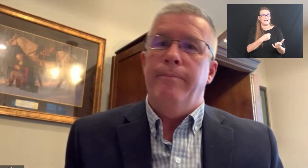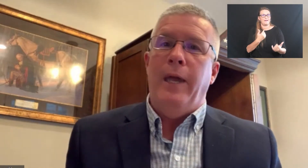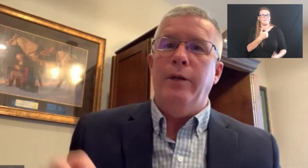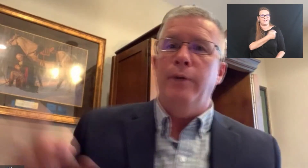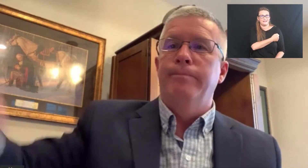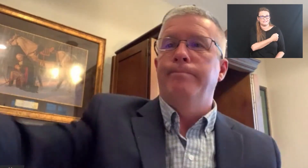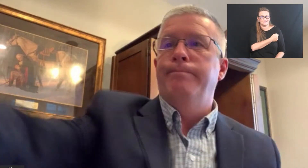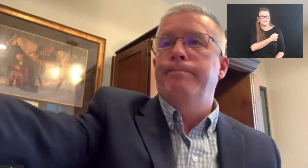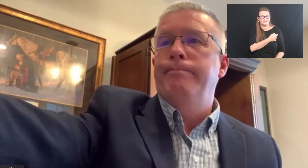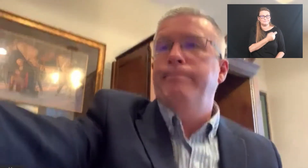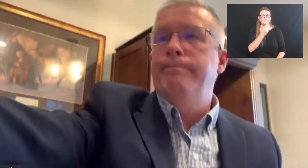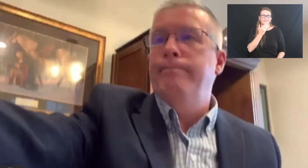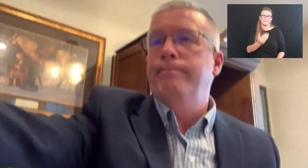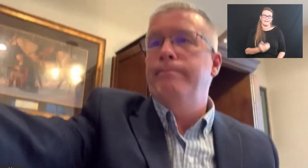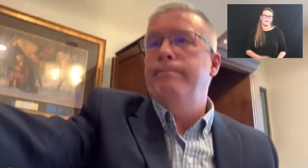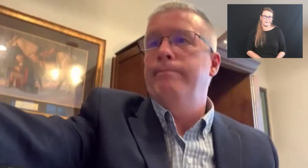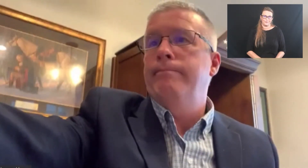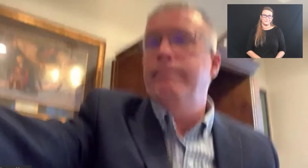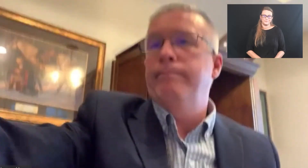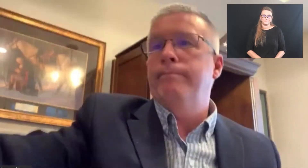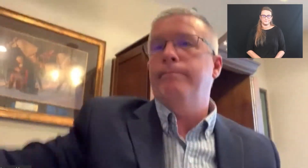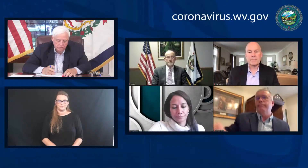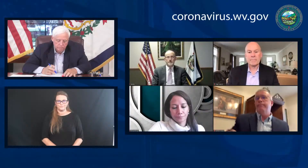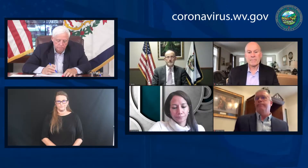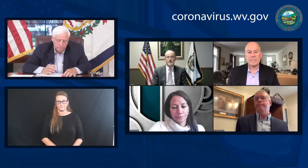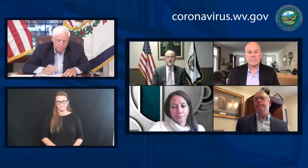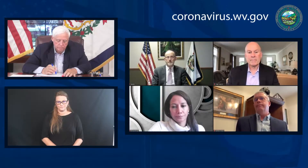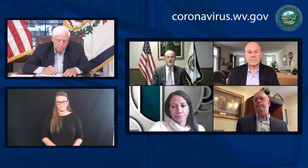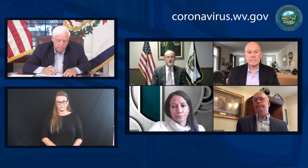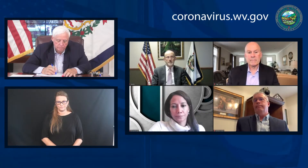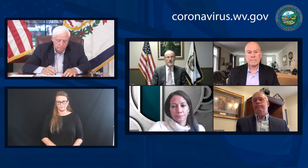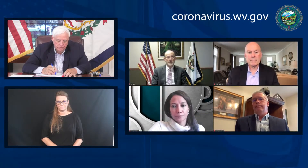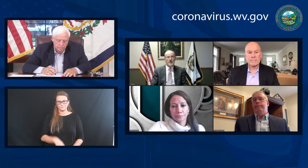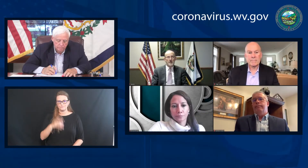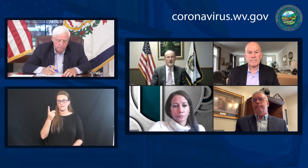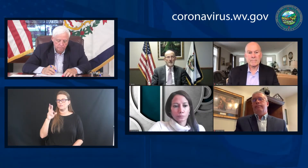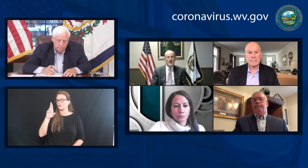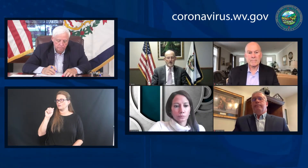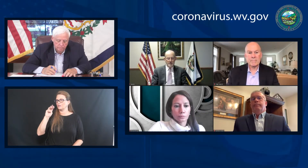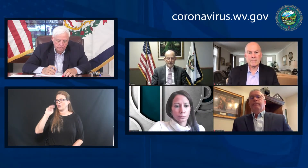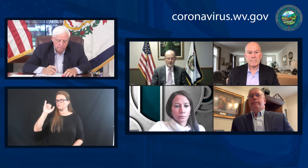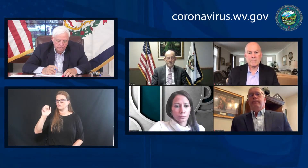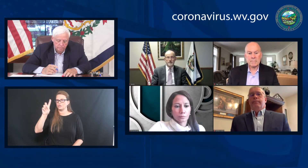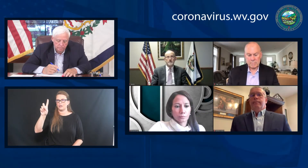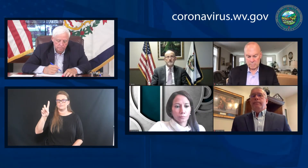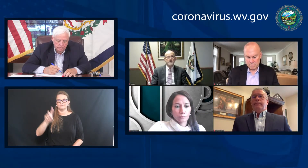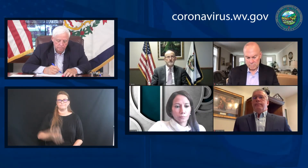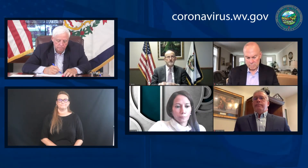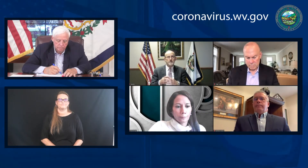vaccinated. Thank you. Thank you, sir. Next, we'll go to Dr. Ainam Jad, our State Health Officer.